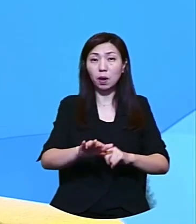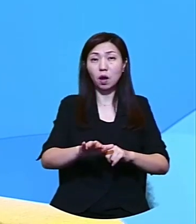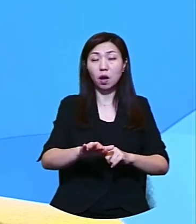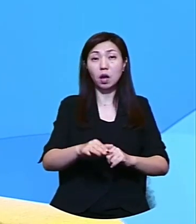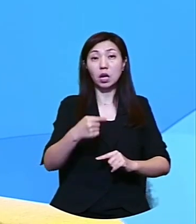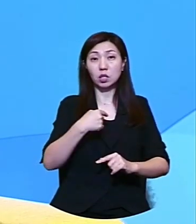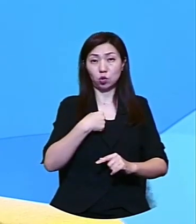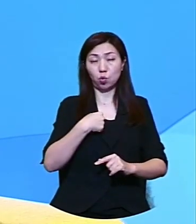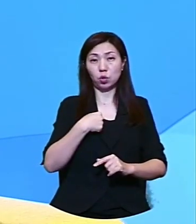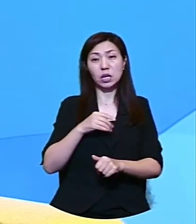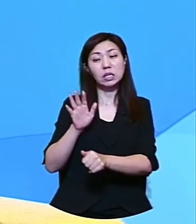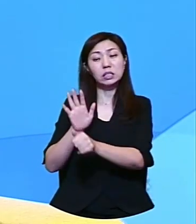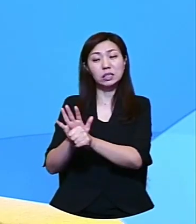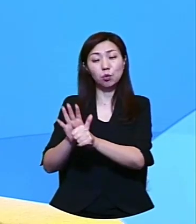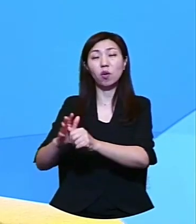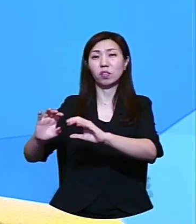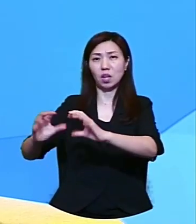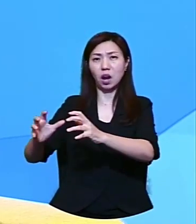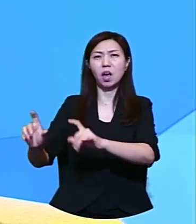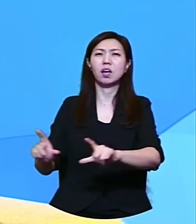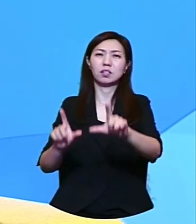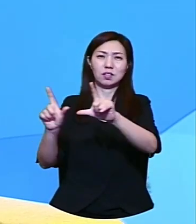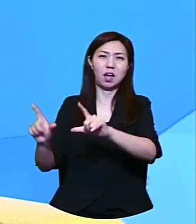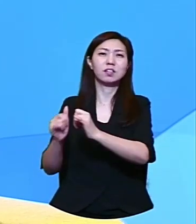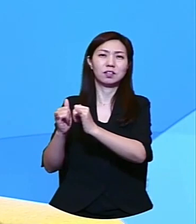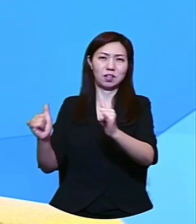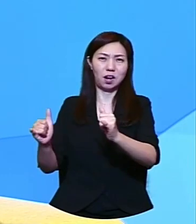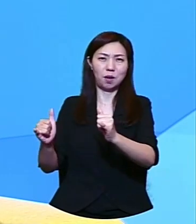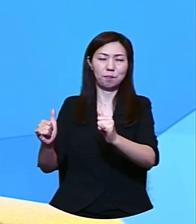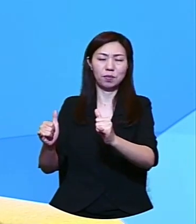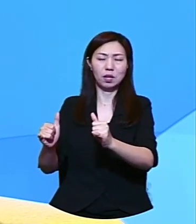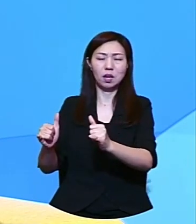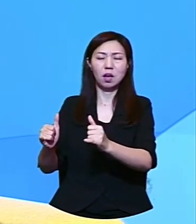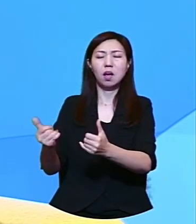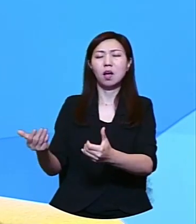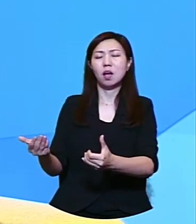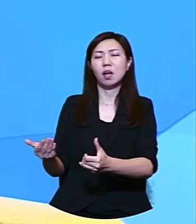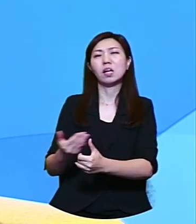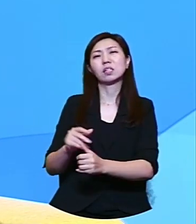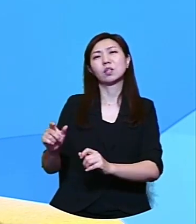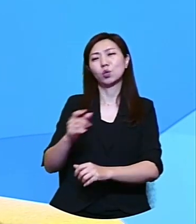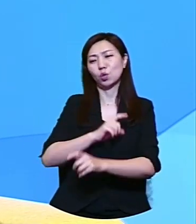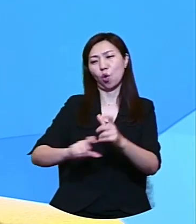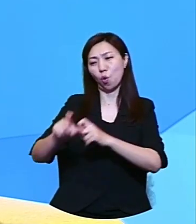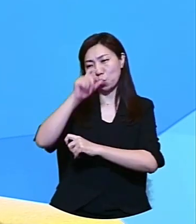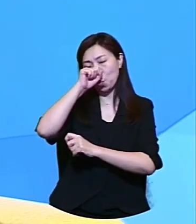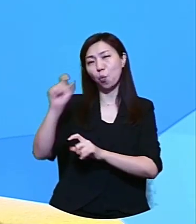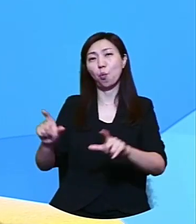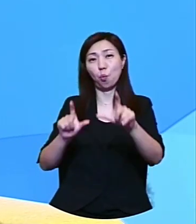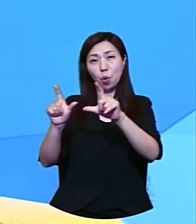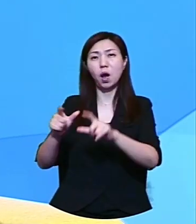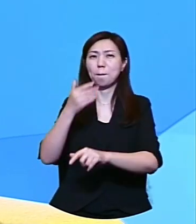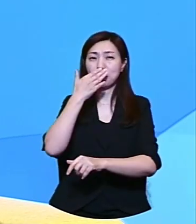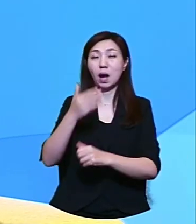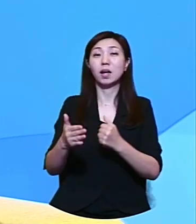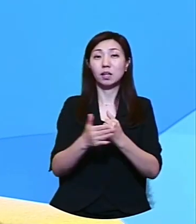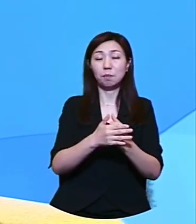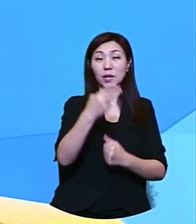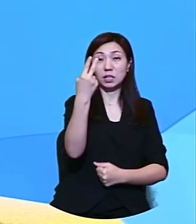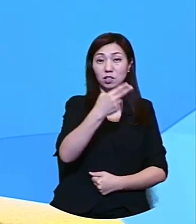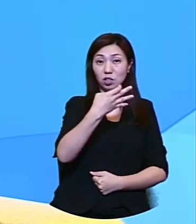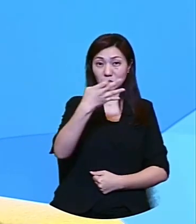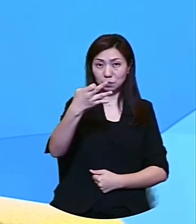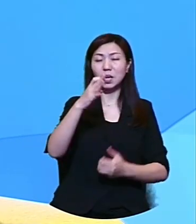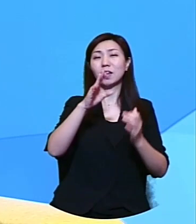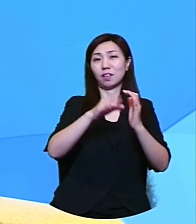countries. So it just started in 2015. So it just passed in 6 to 7 years. But last